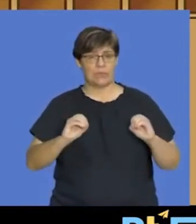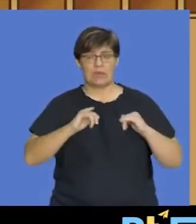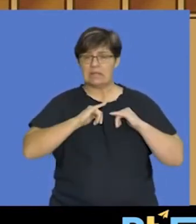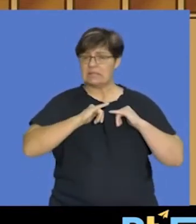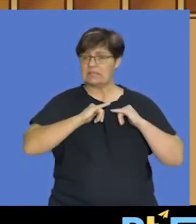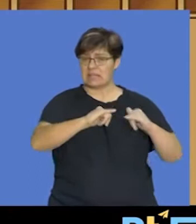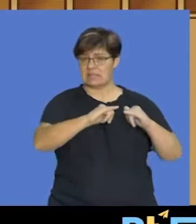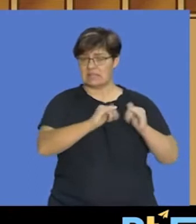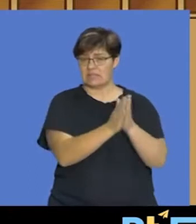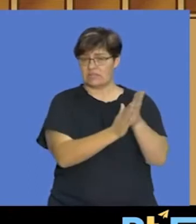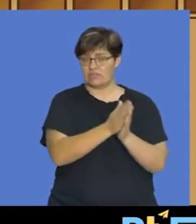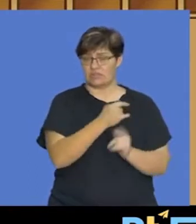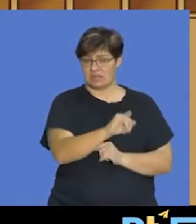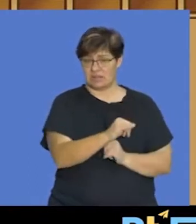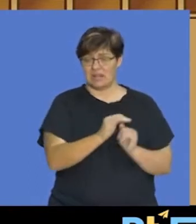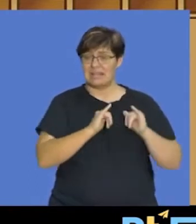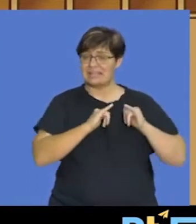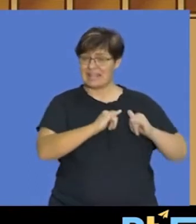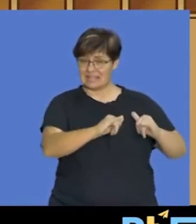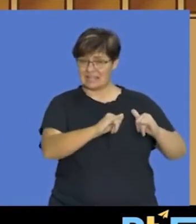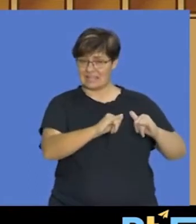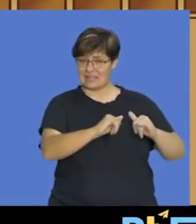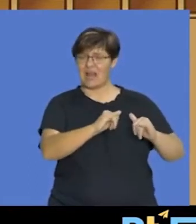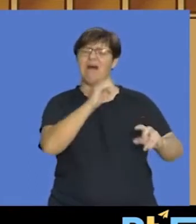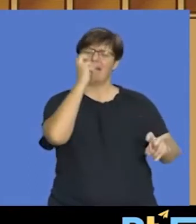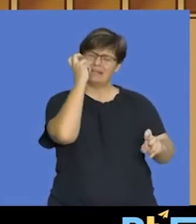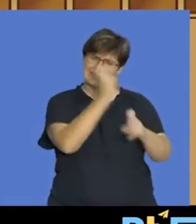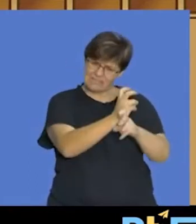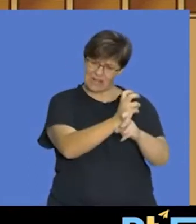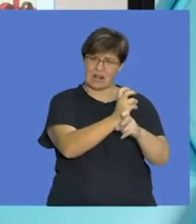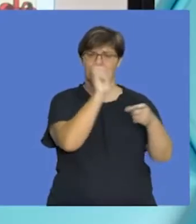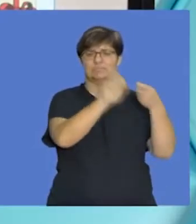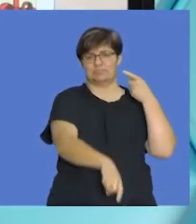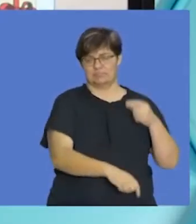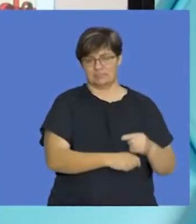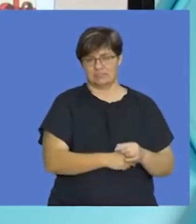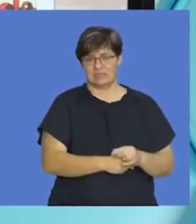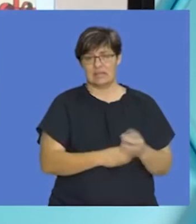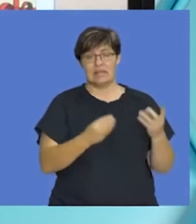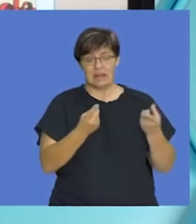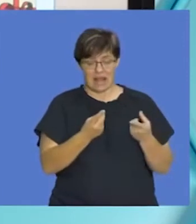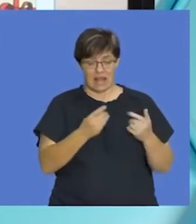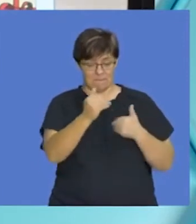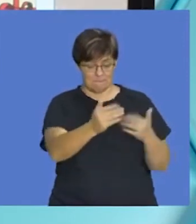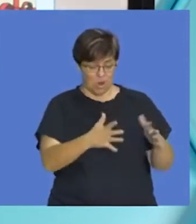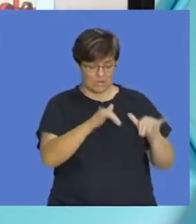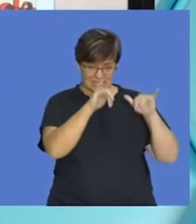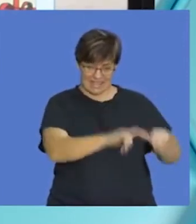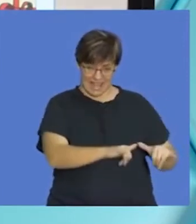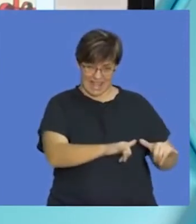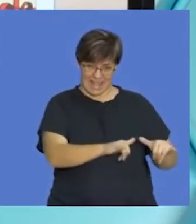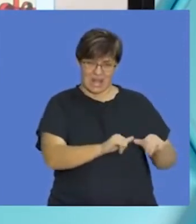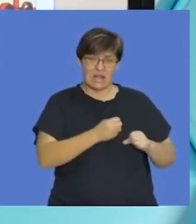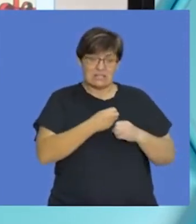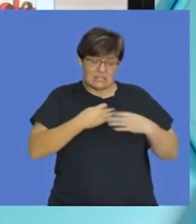friction, okay? Static friction is hard to overcome. When an object is stationary, it's